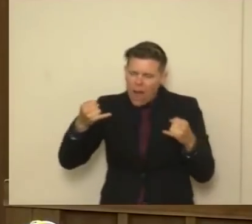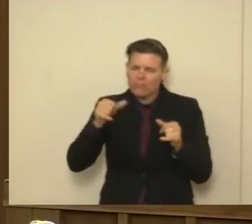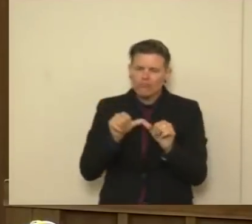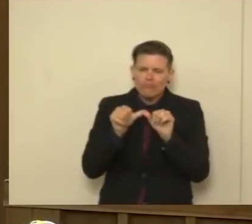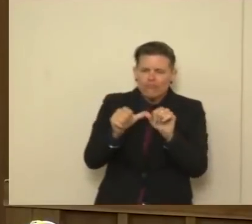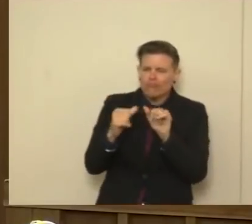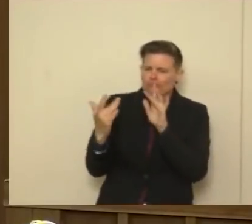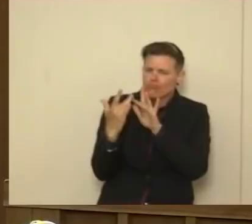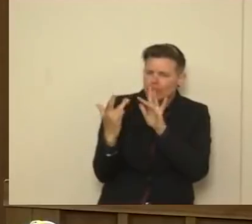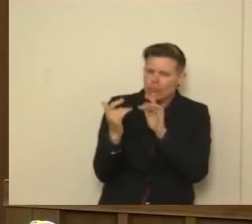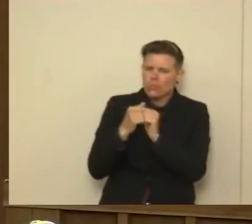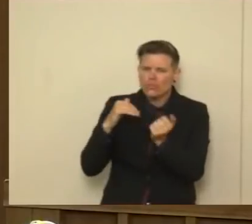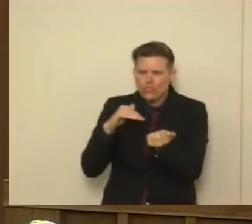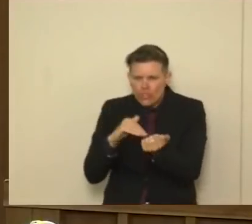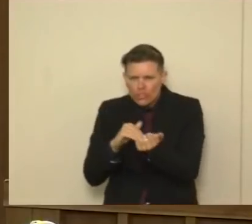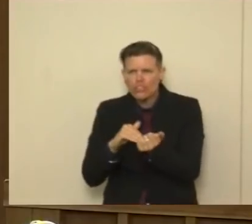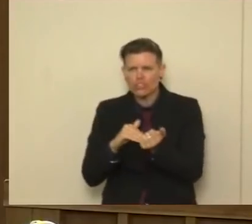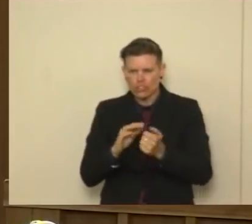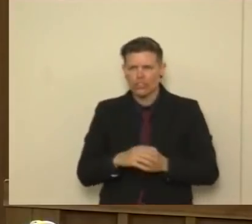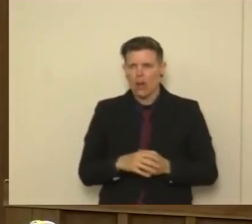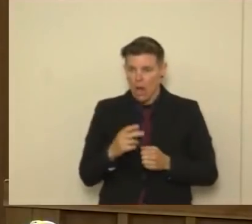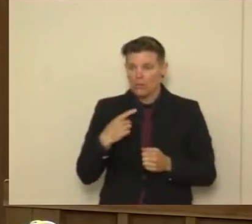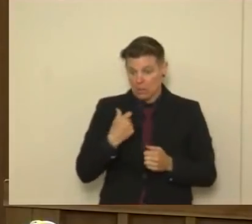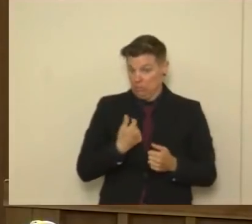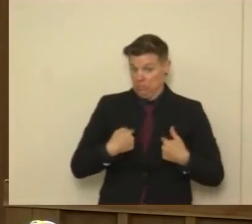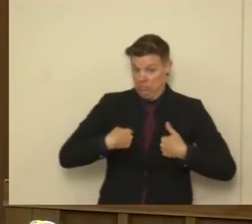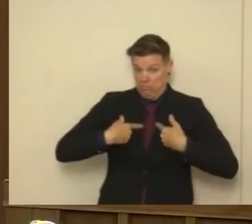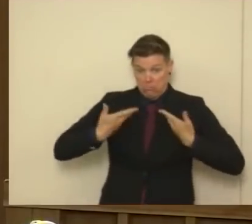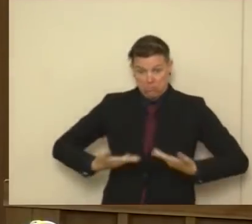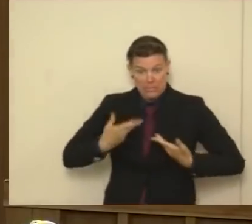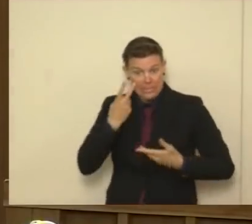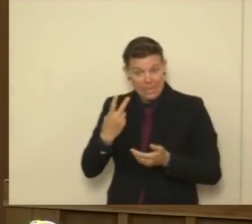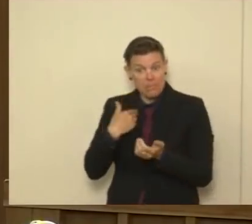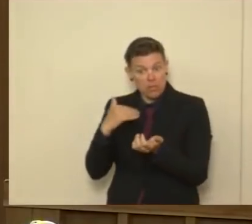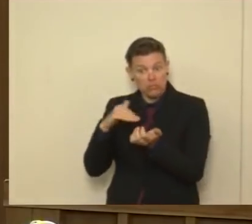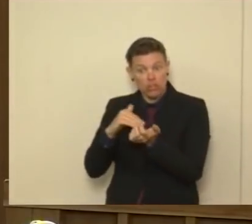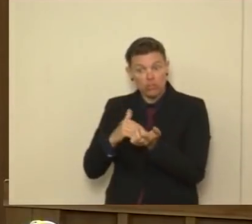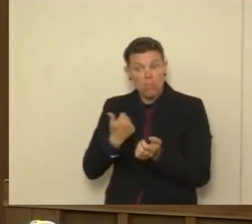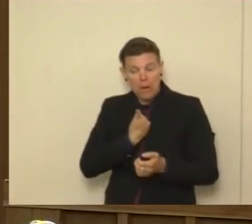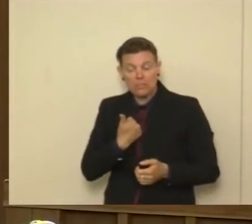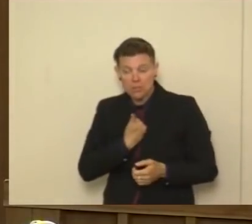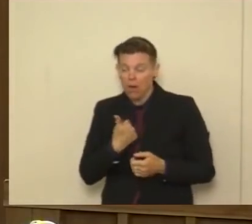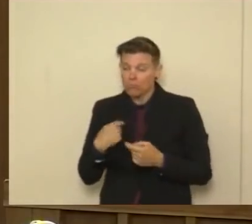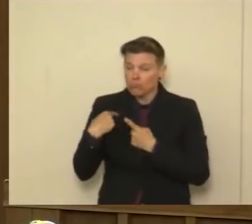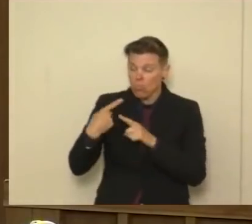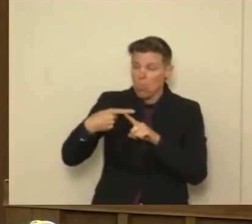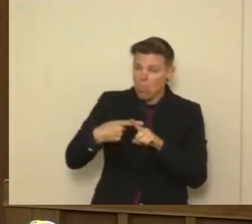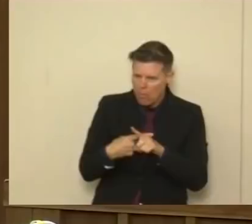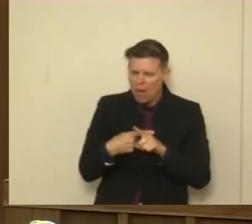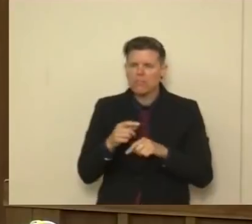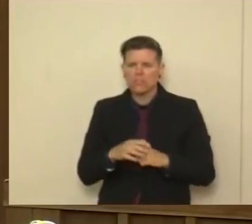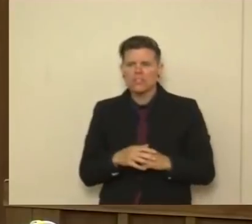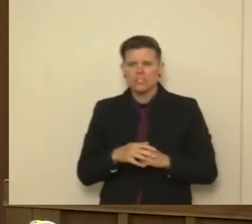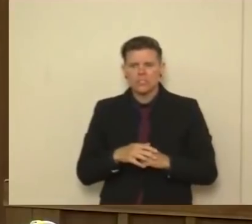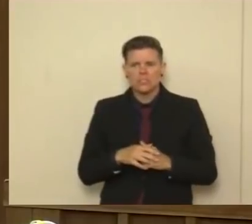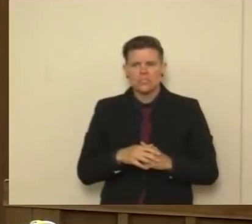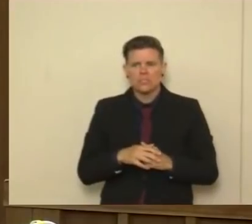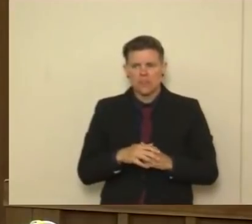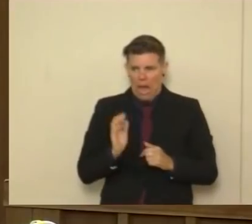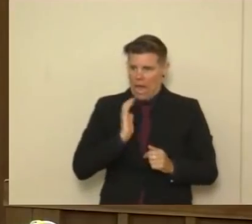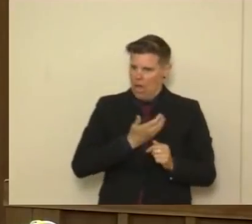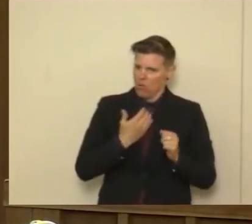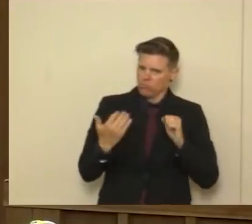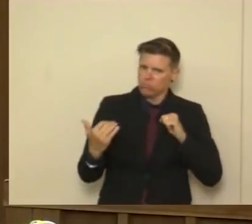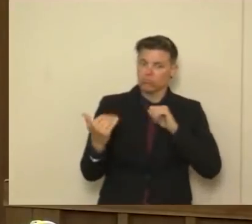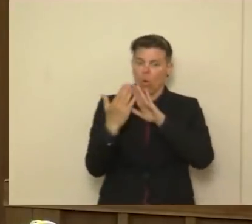starting to see patients again in this month and a little bit, and a lot of our practices changed, and there's a lot more